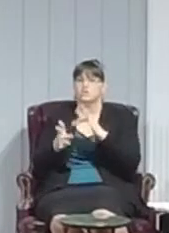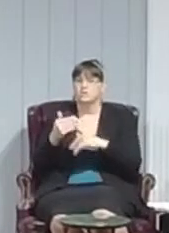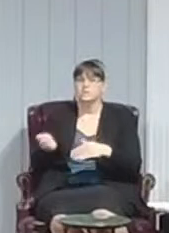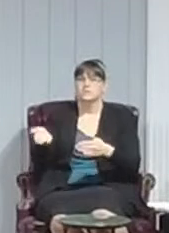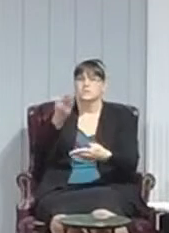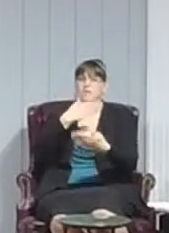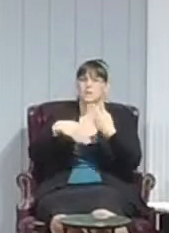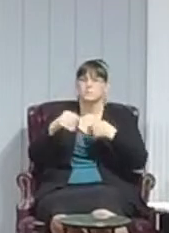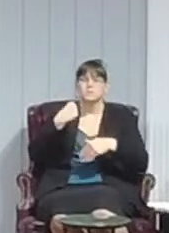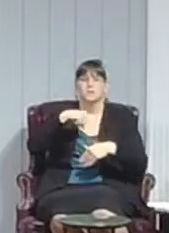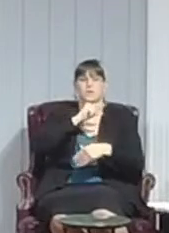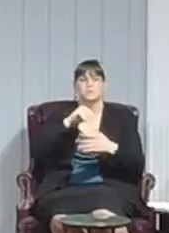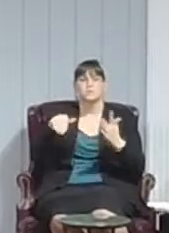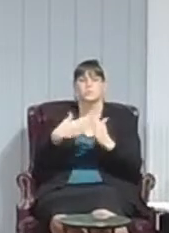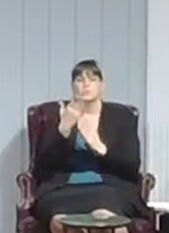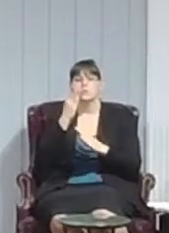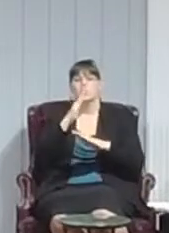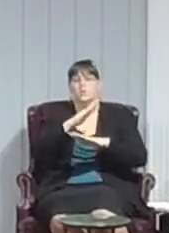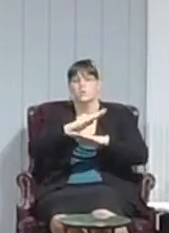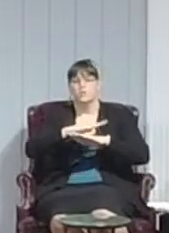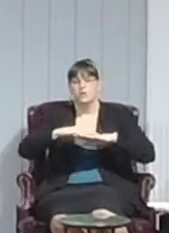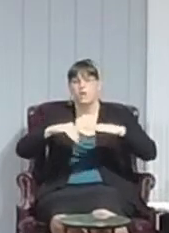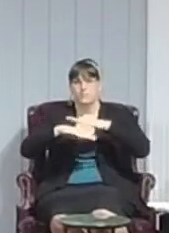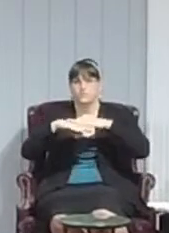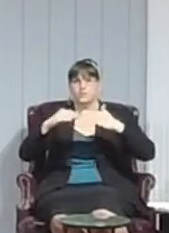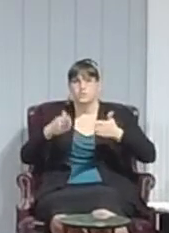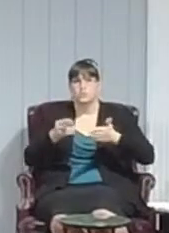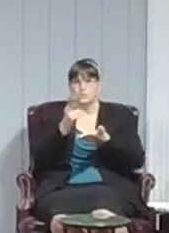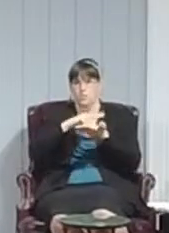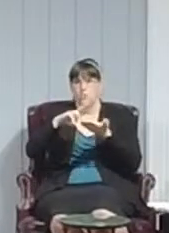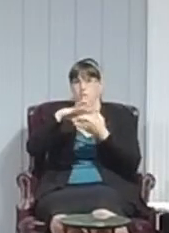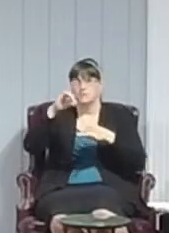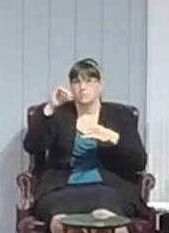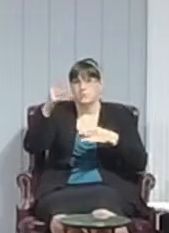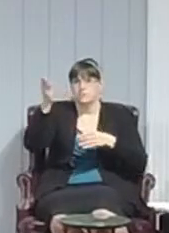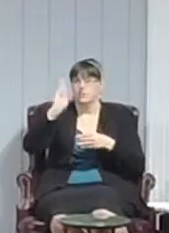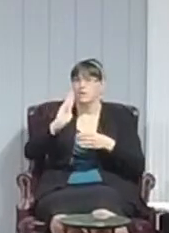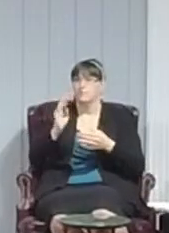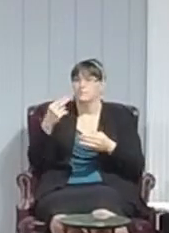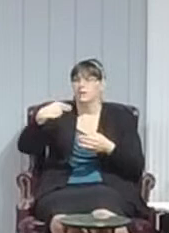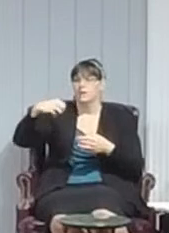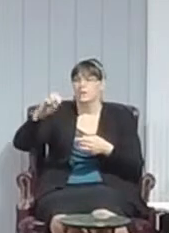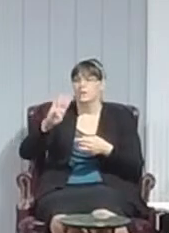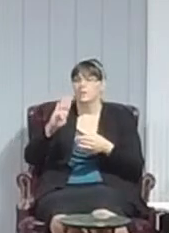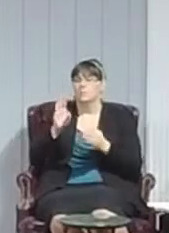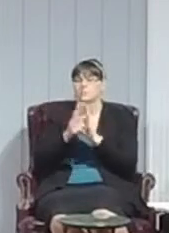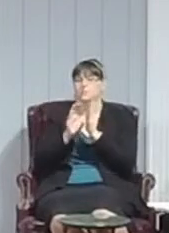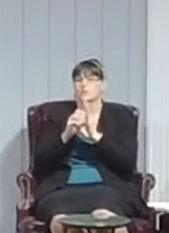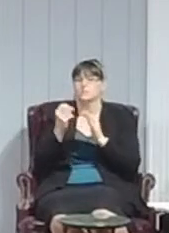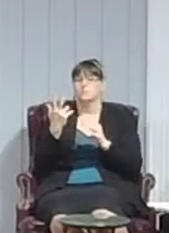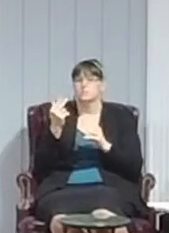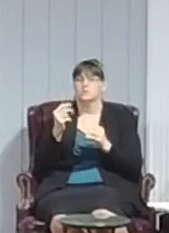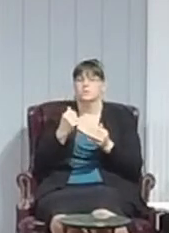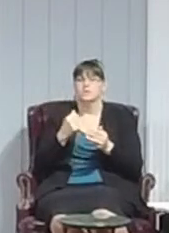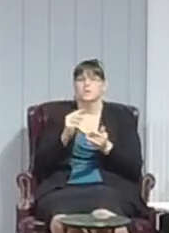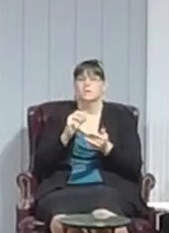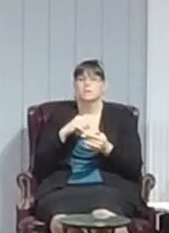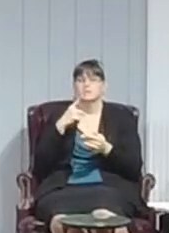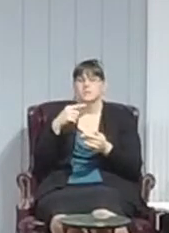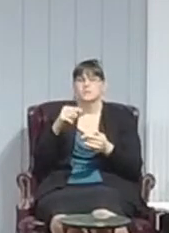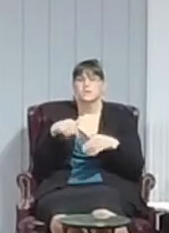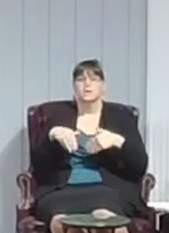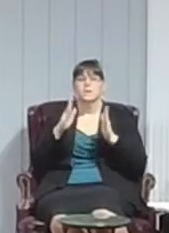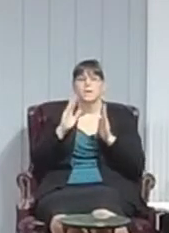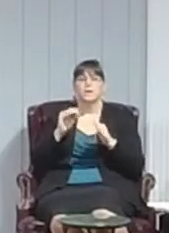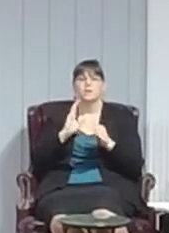the comforter, the Holy Spirit of God. Jesus said Hebrews chapter 13, verse 5, the Bible says, let your